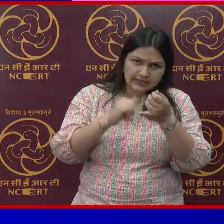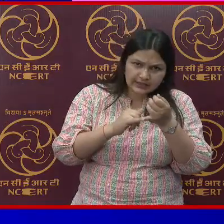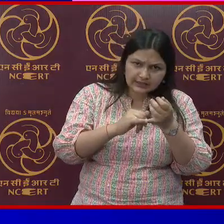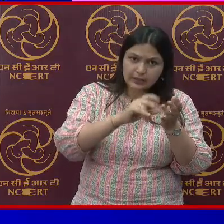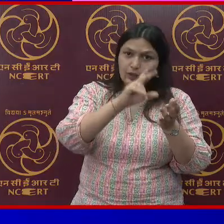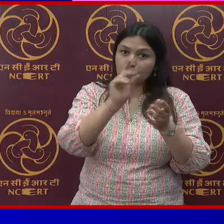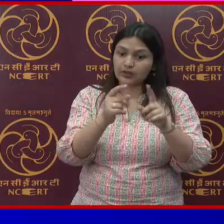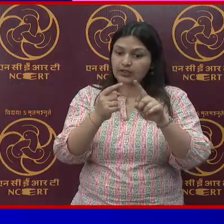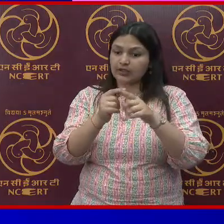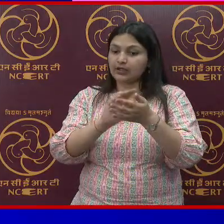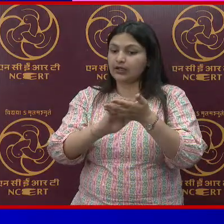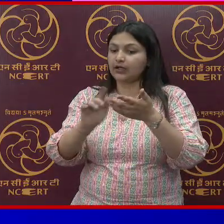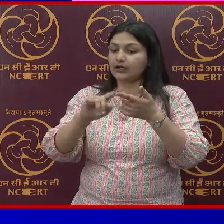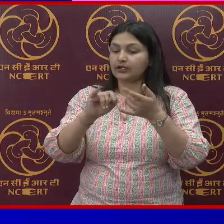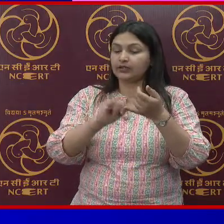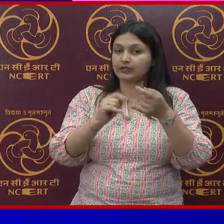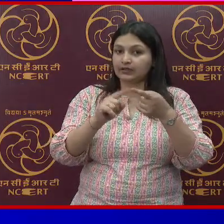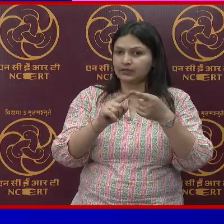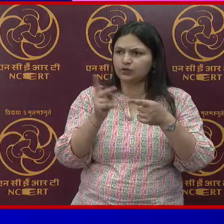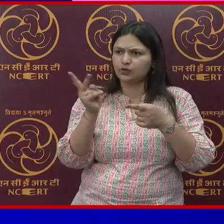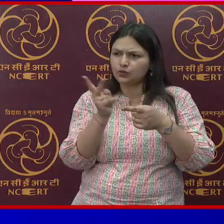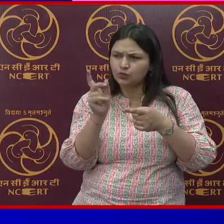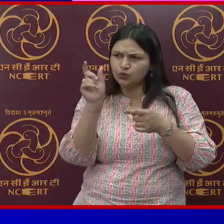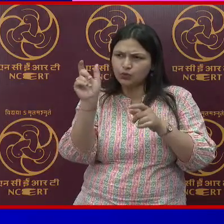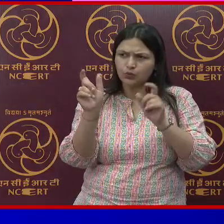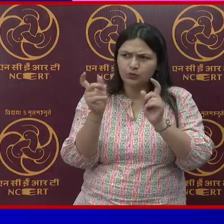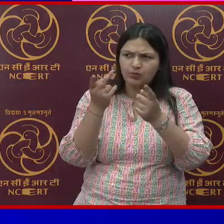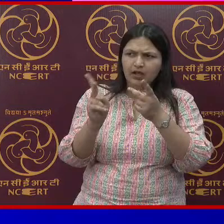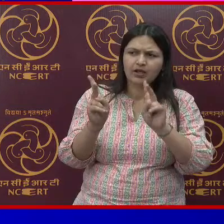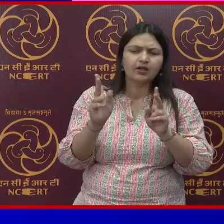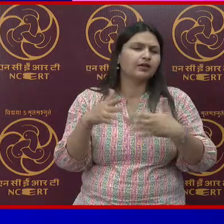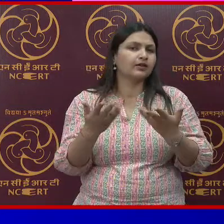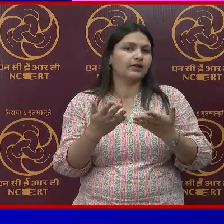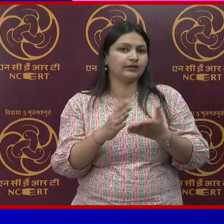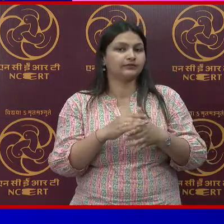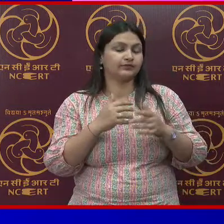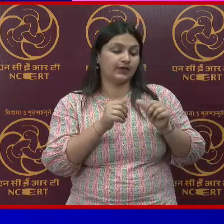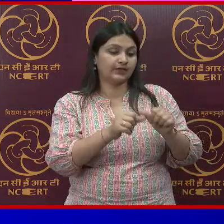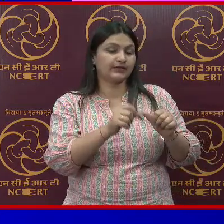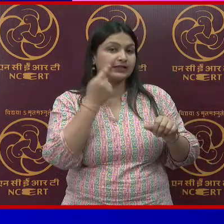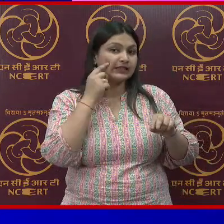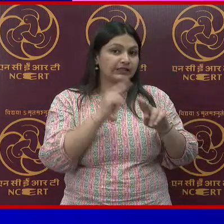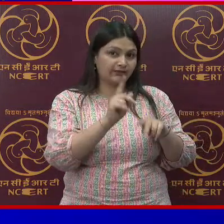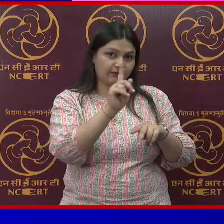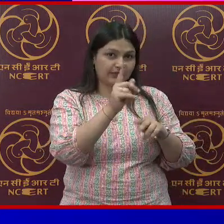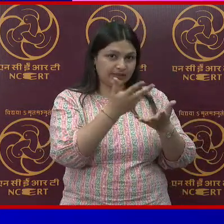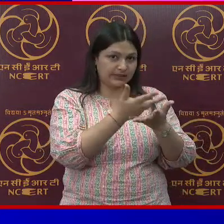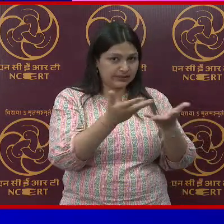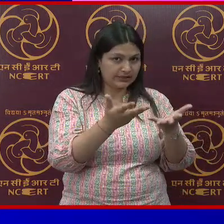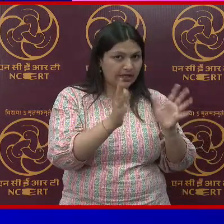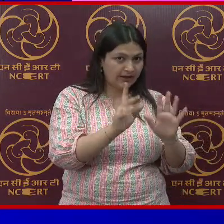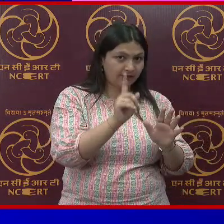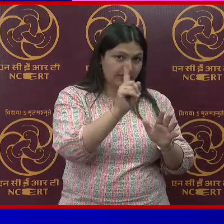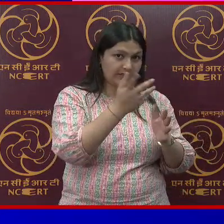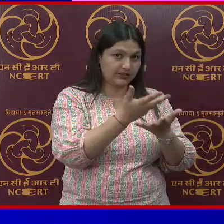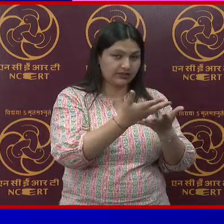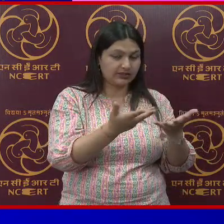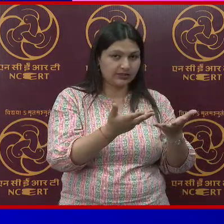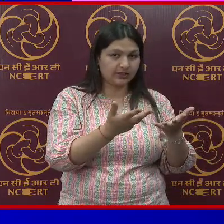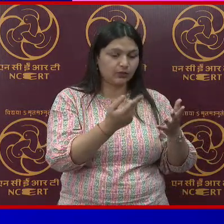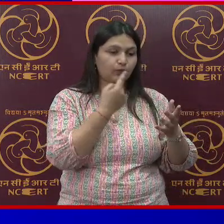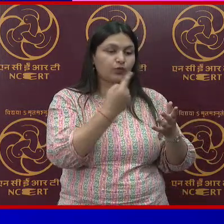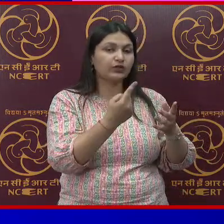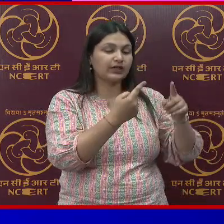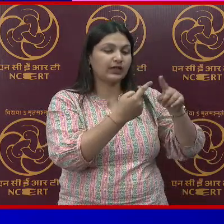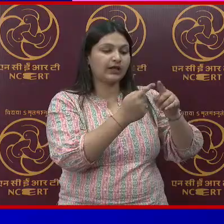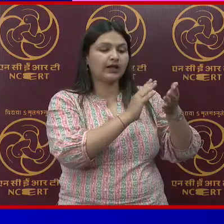somewhere. Yes. If we are talking about one thing or the one object, then we have to tell